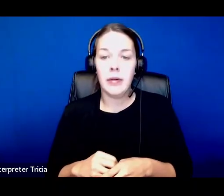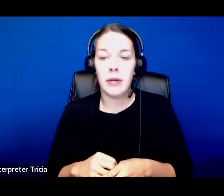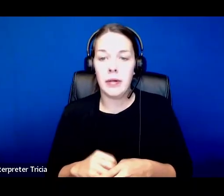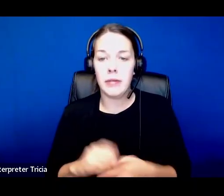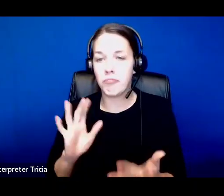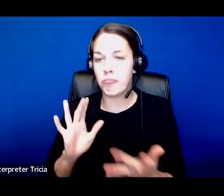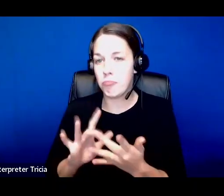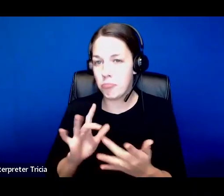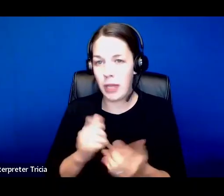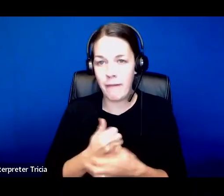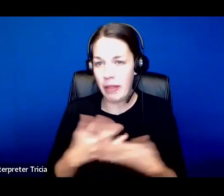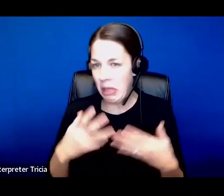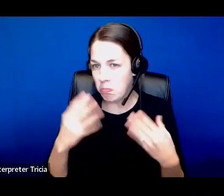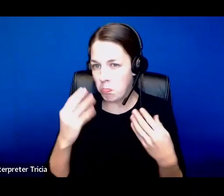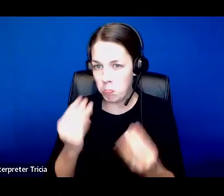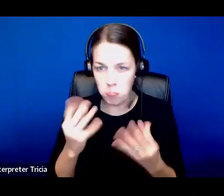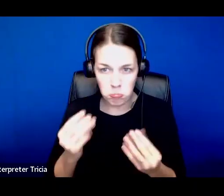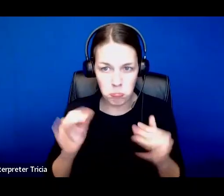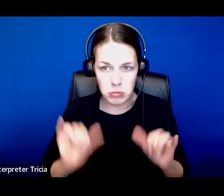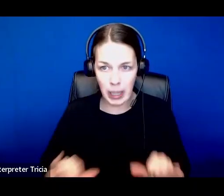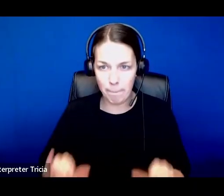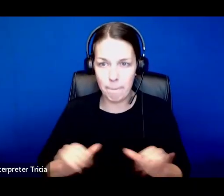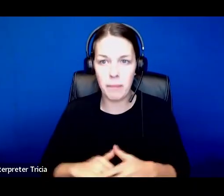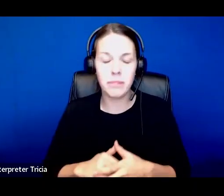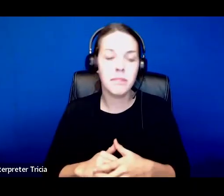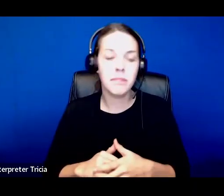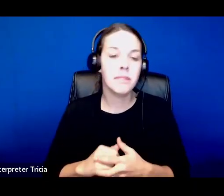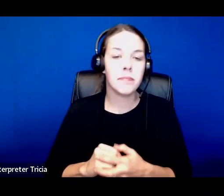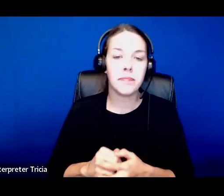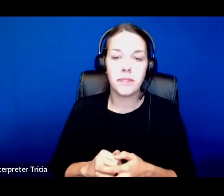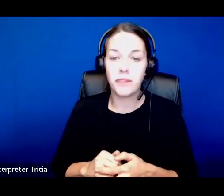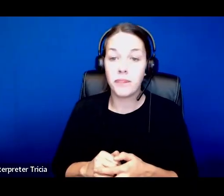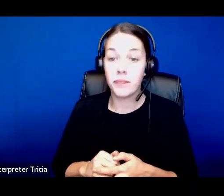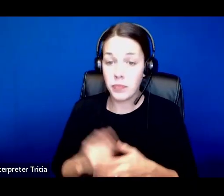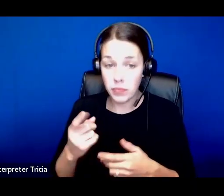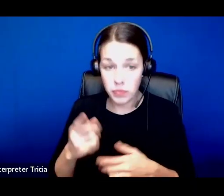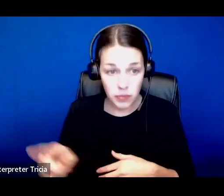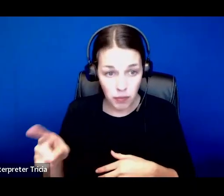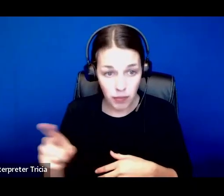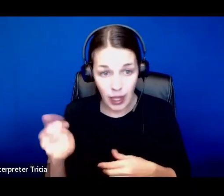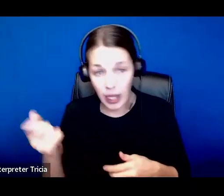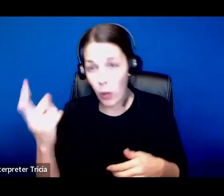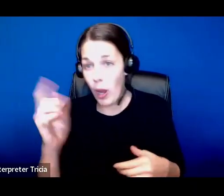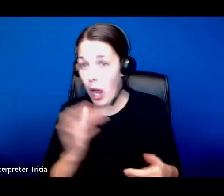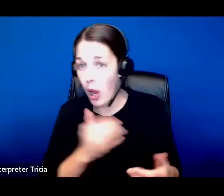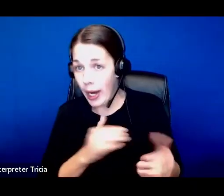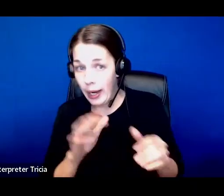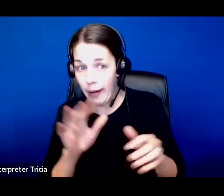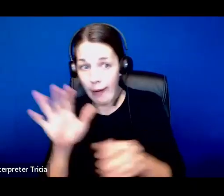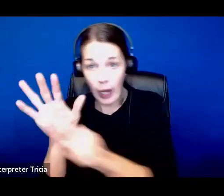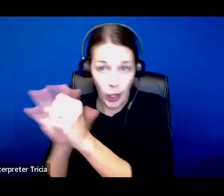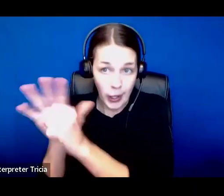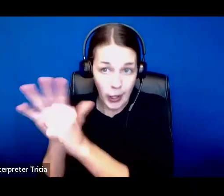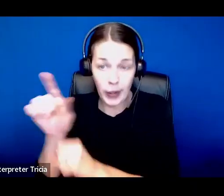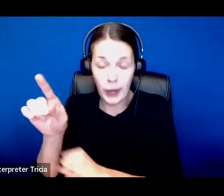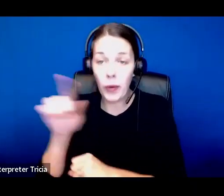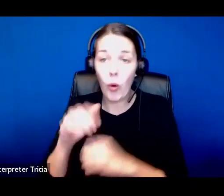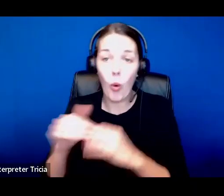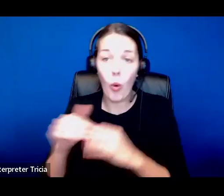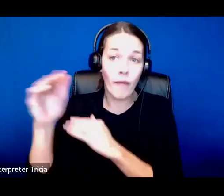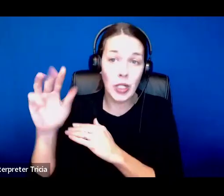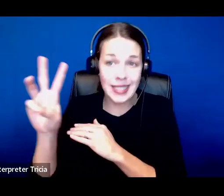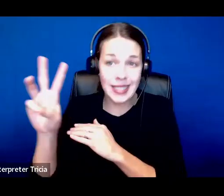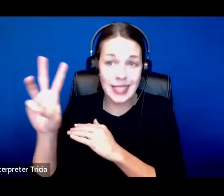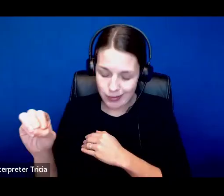contact information should stay the same too. So please, if you have anybody in our area, if you're 60 or older, for